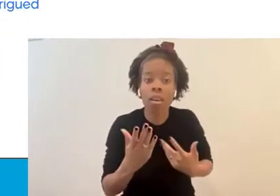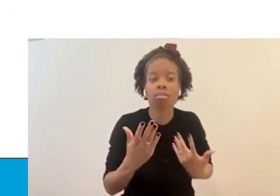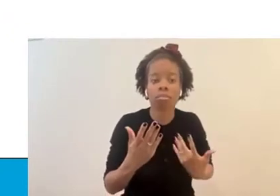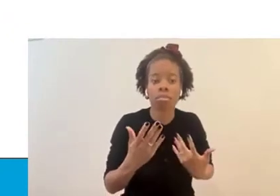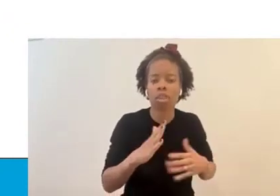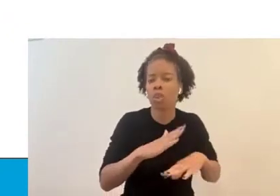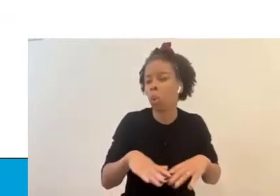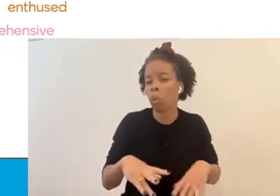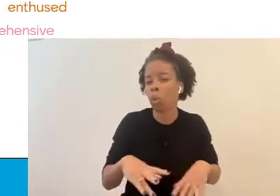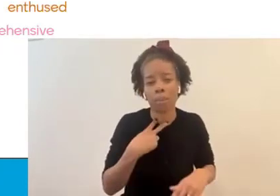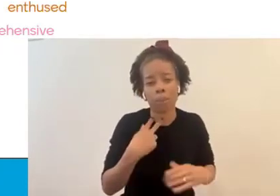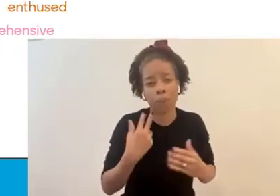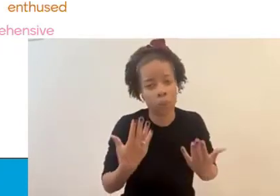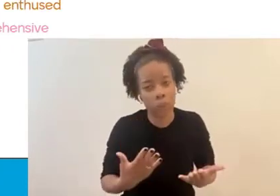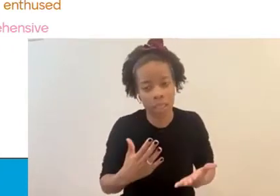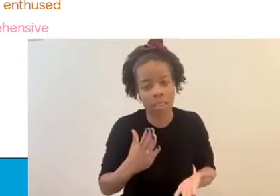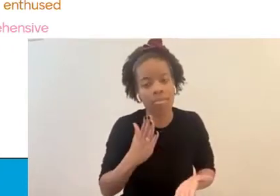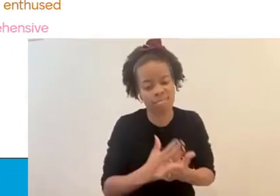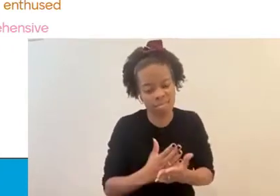disappointing.